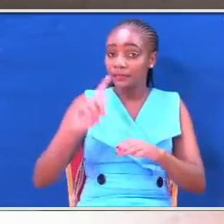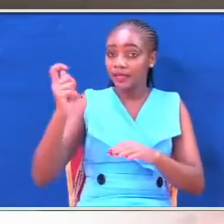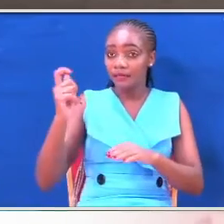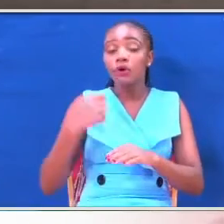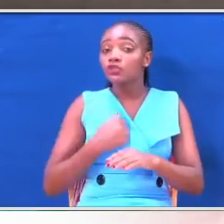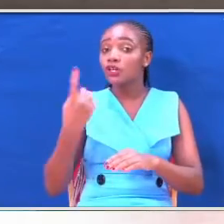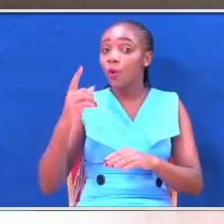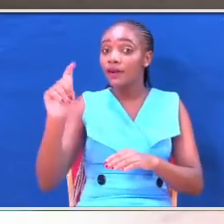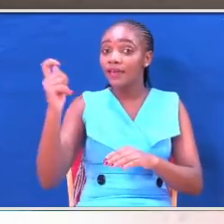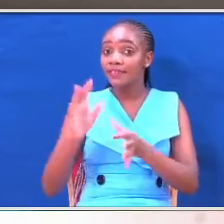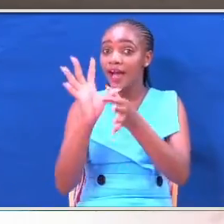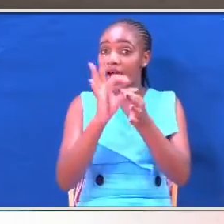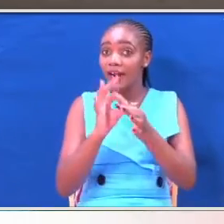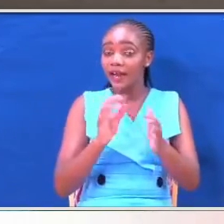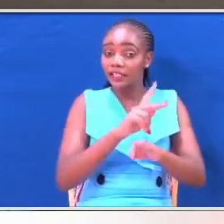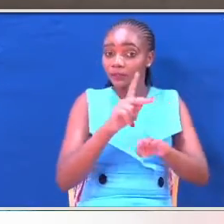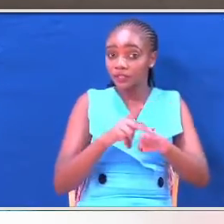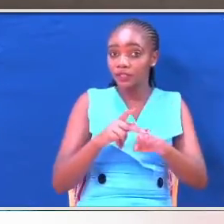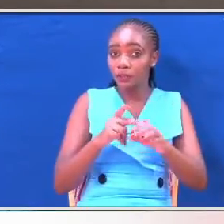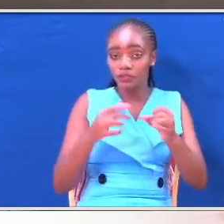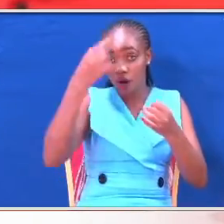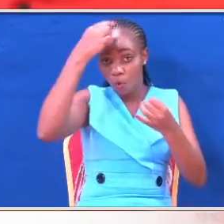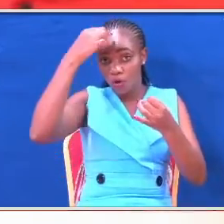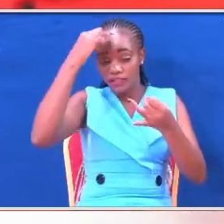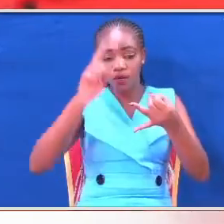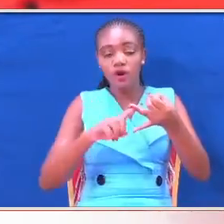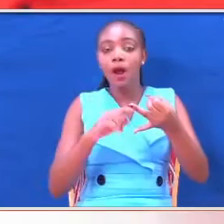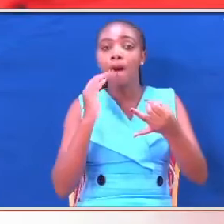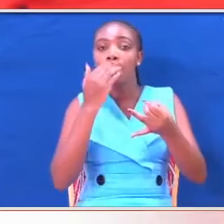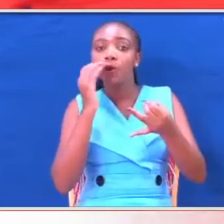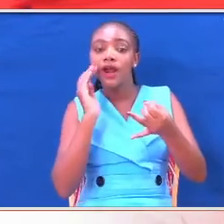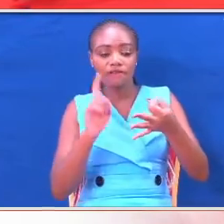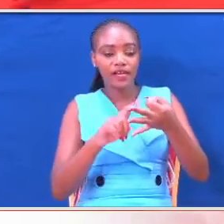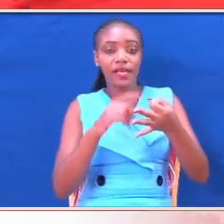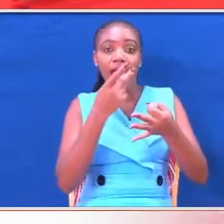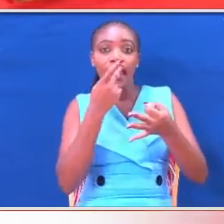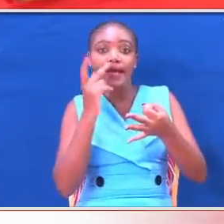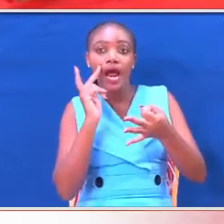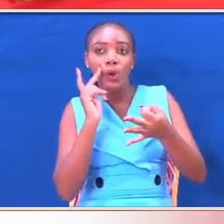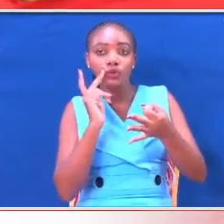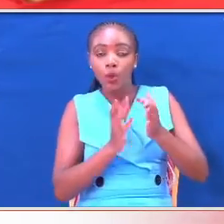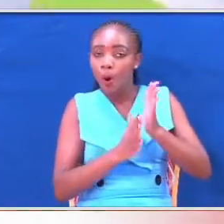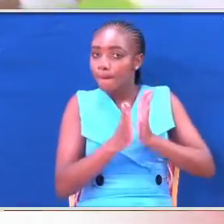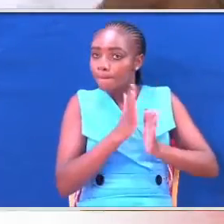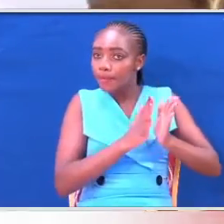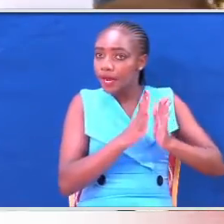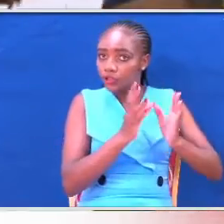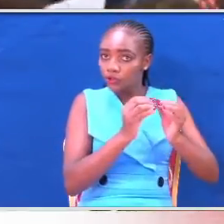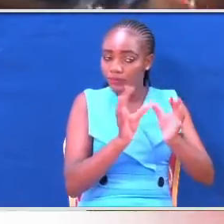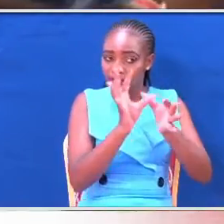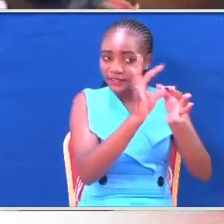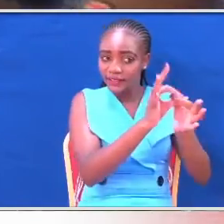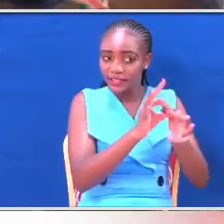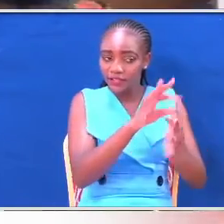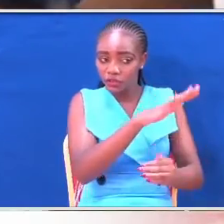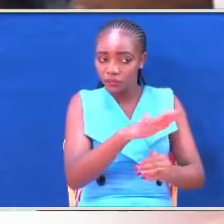Alliance co-principals Moses Wetangula, Musalia Mudavadi and Kalonzo Musyoka prepare to meet in a joint